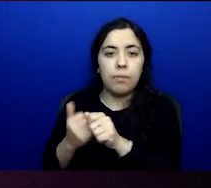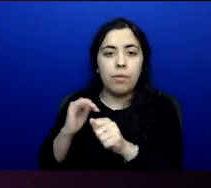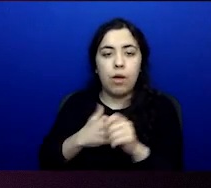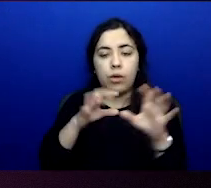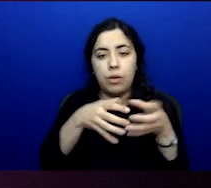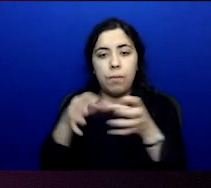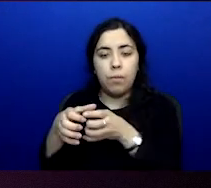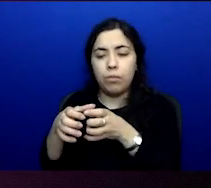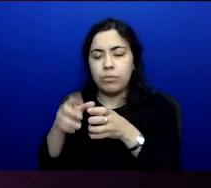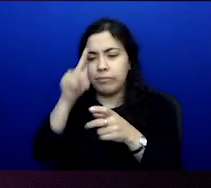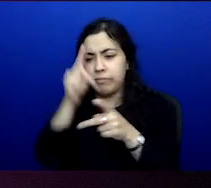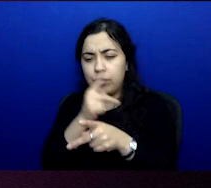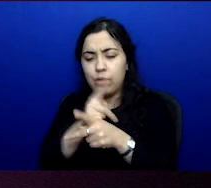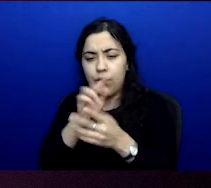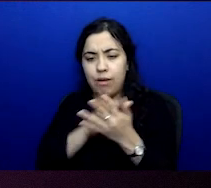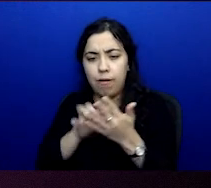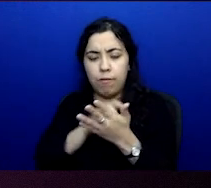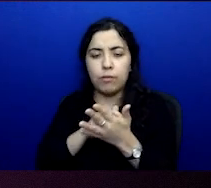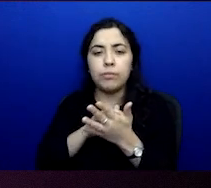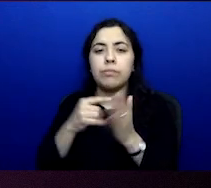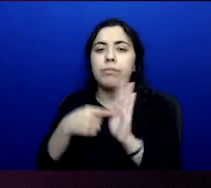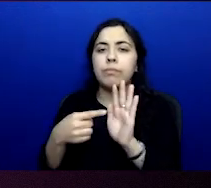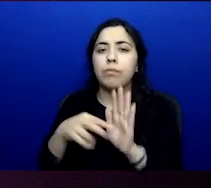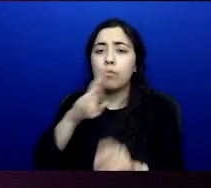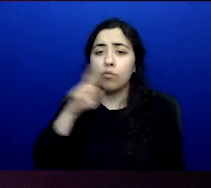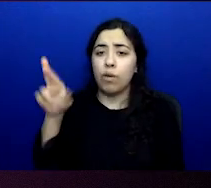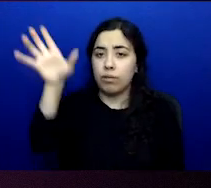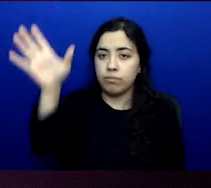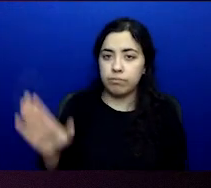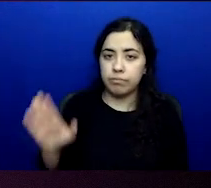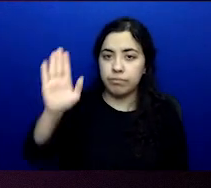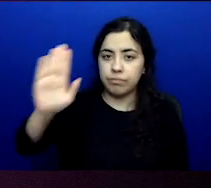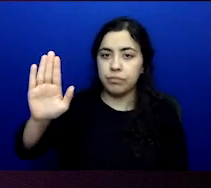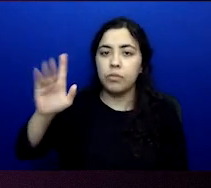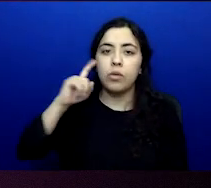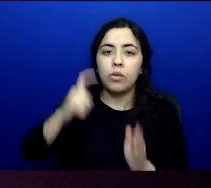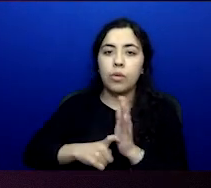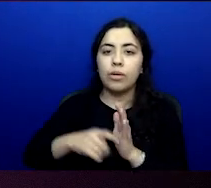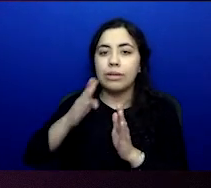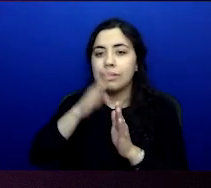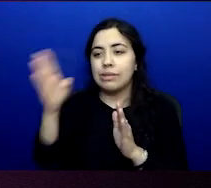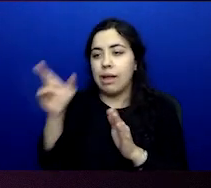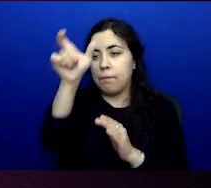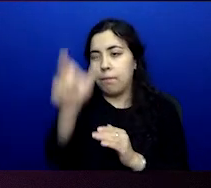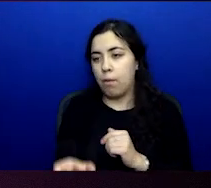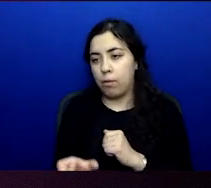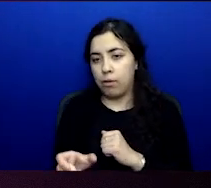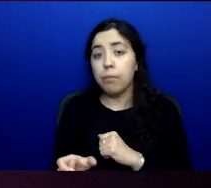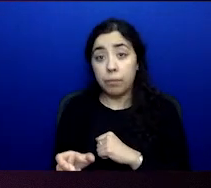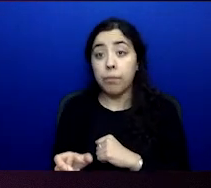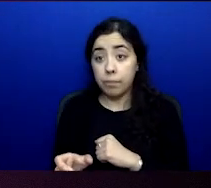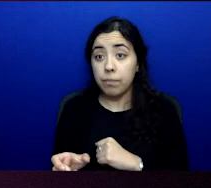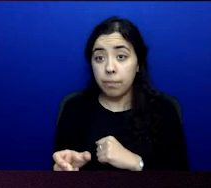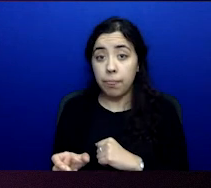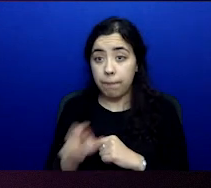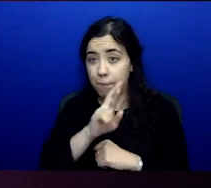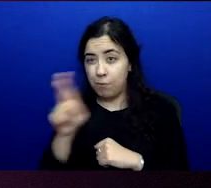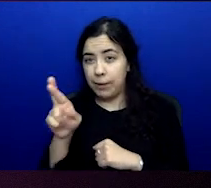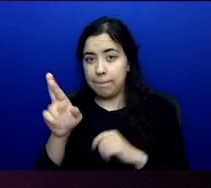calculations. So for example, on the right here, you can see a sidebar component itself. We